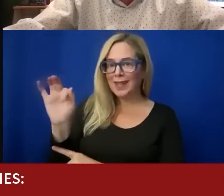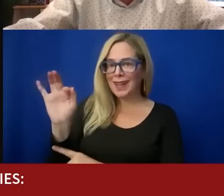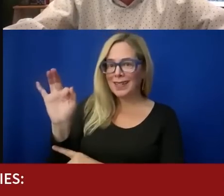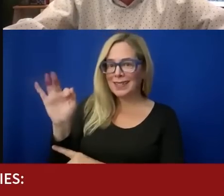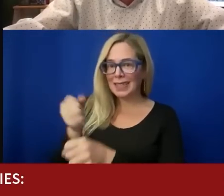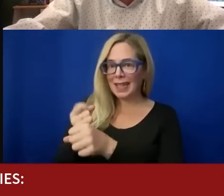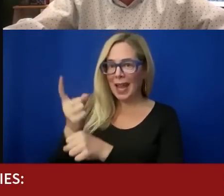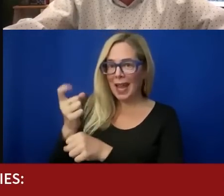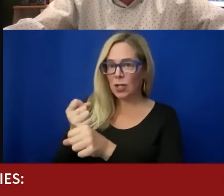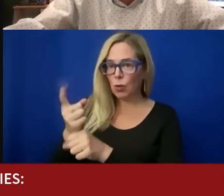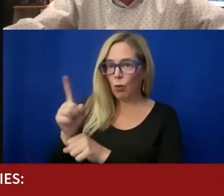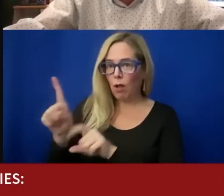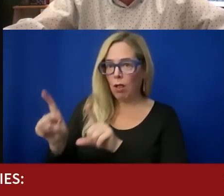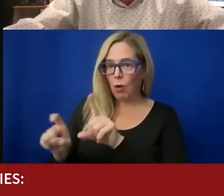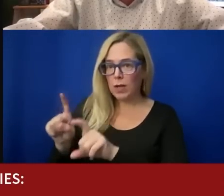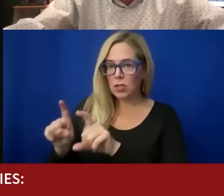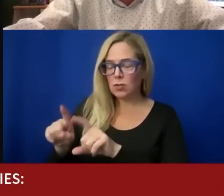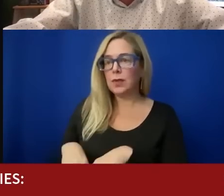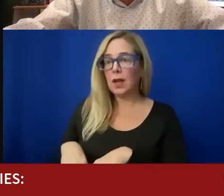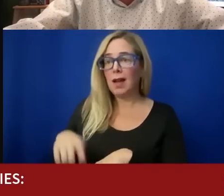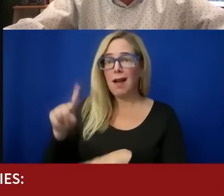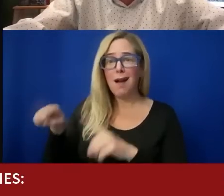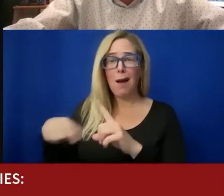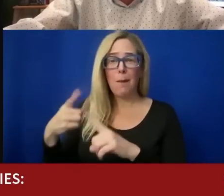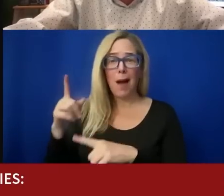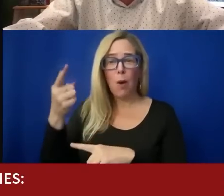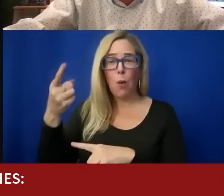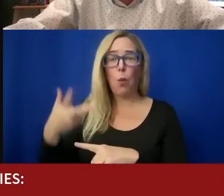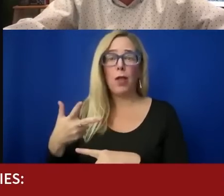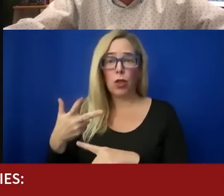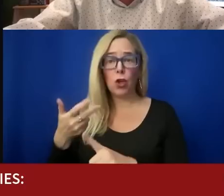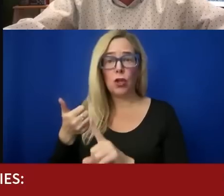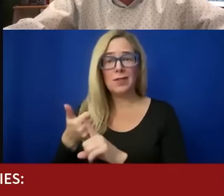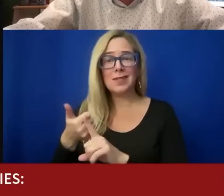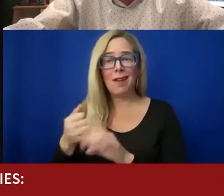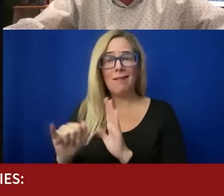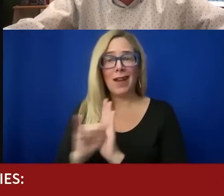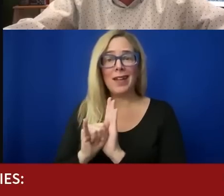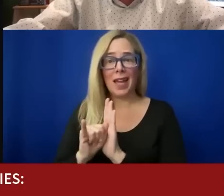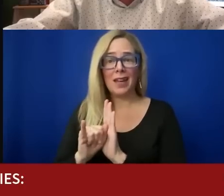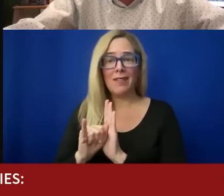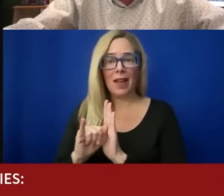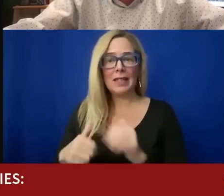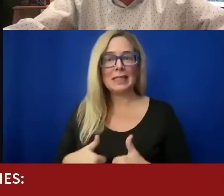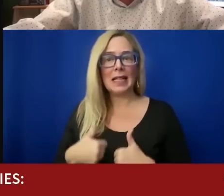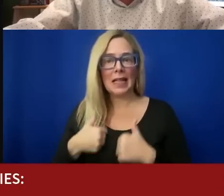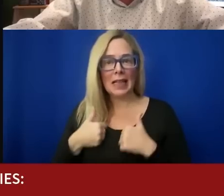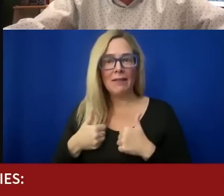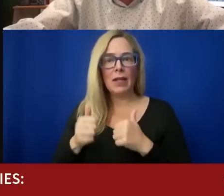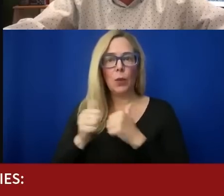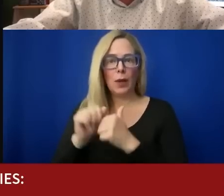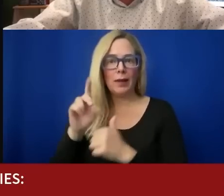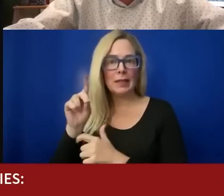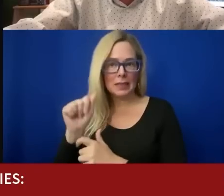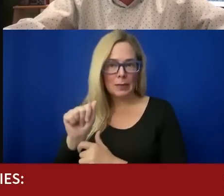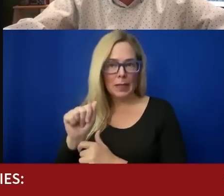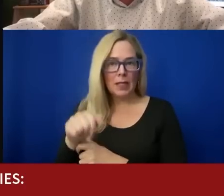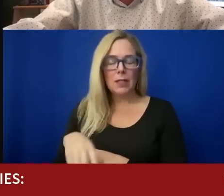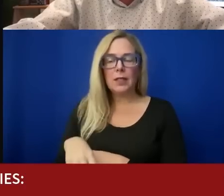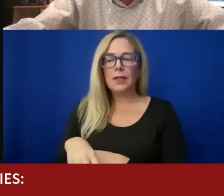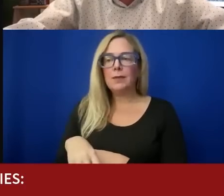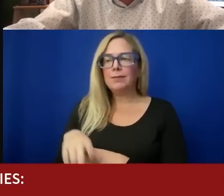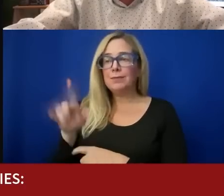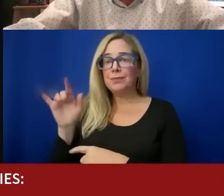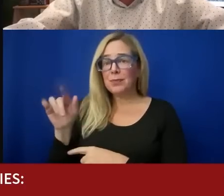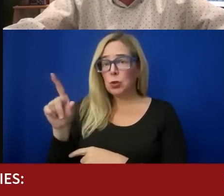About a third of our cohort self-identified as living with a disability. From the 2019 annual questionnaire, we had